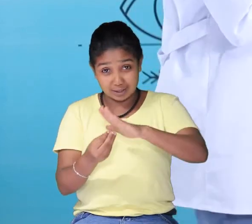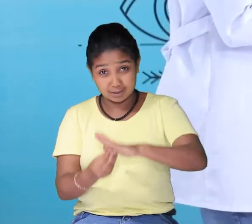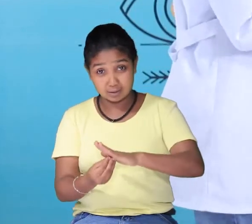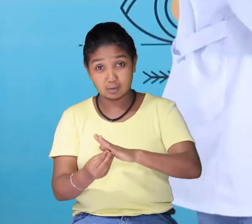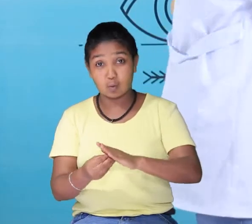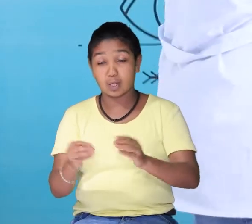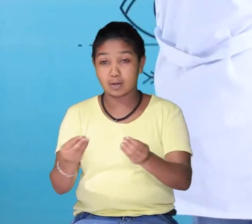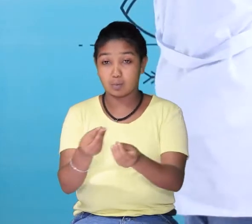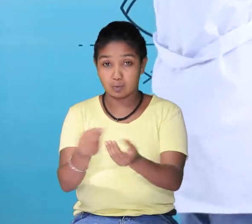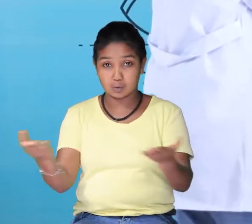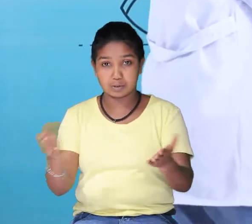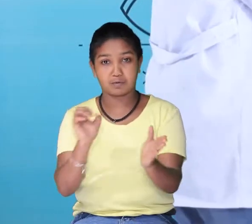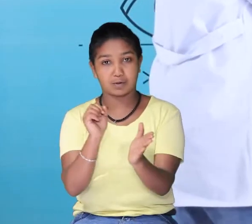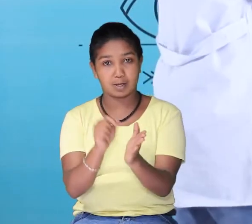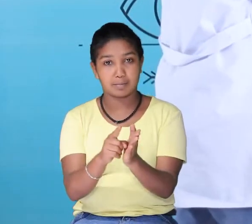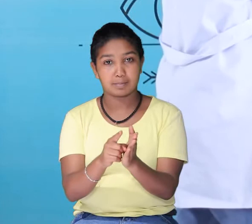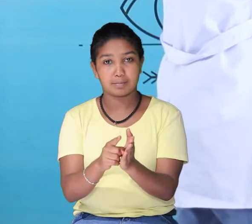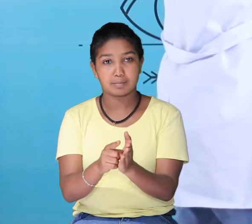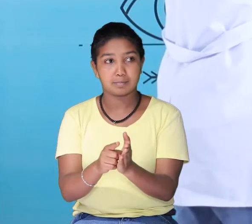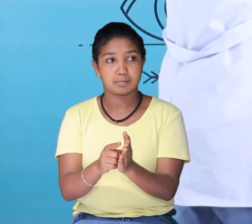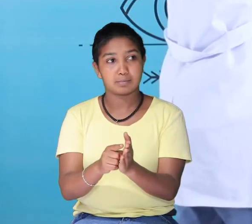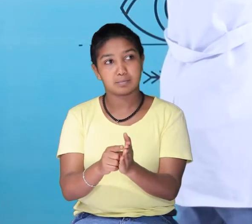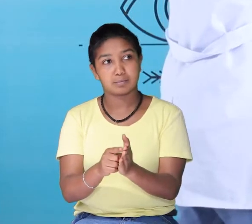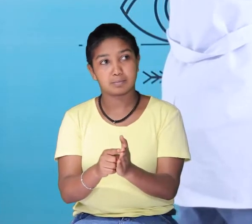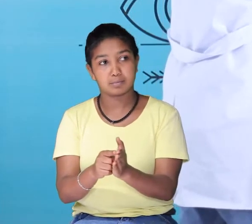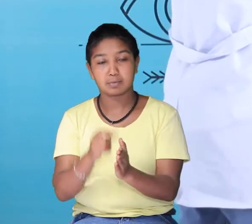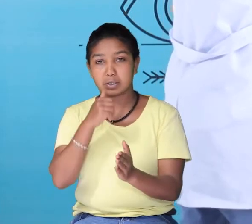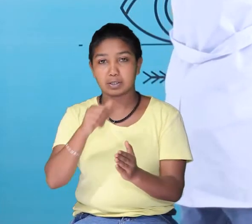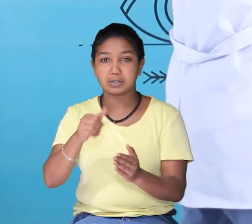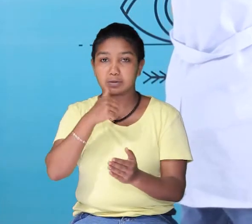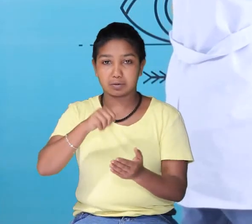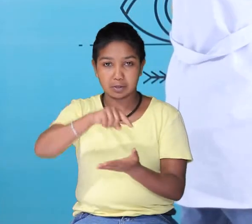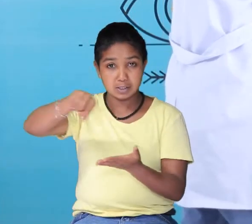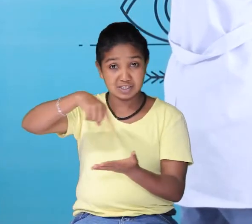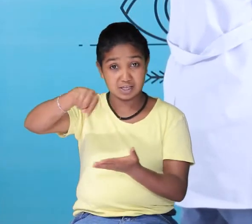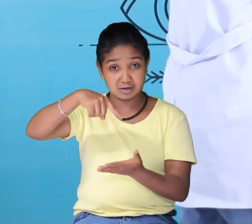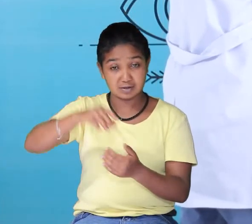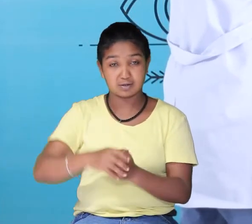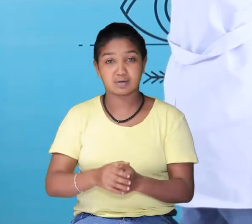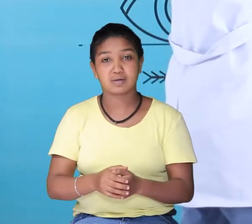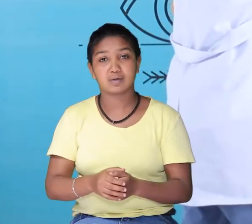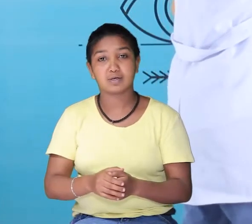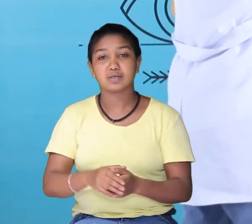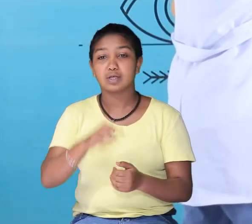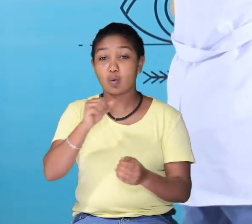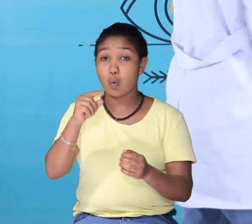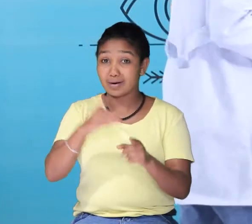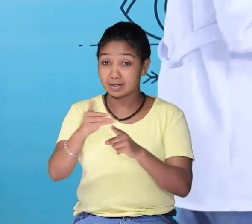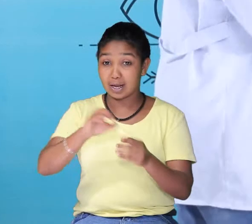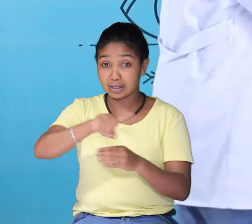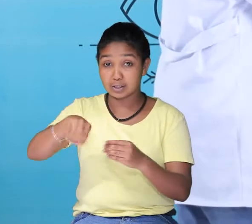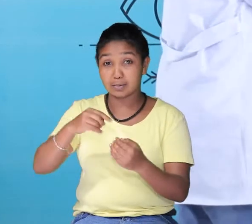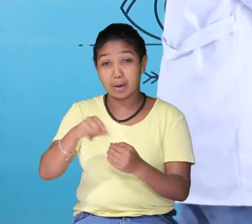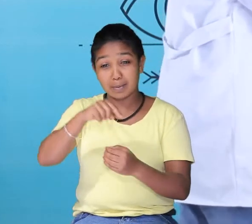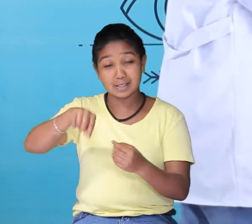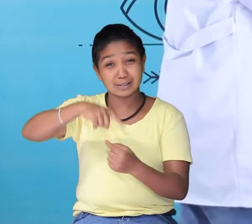given object, let's take a skater here. The skater is tending to rotate in one direction. It